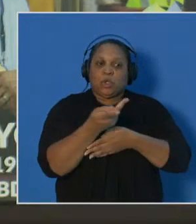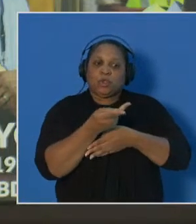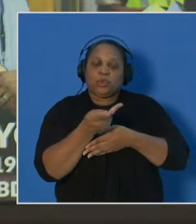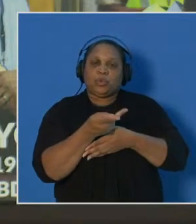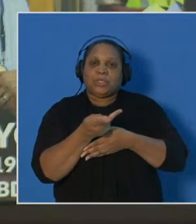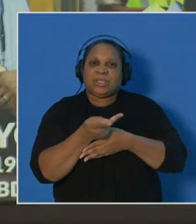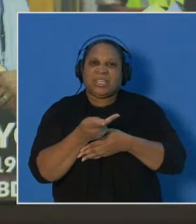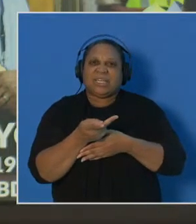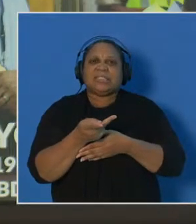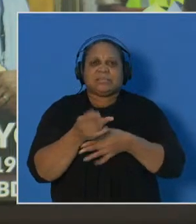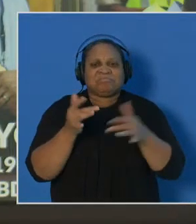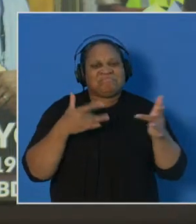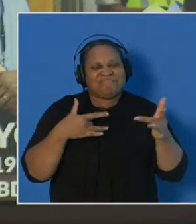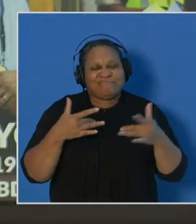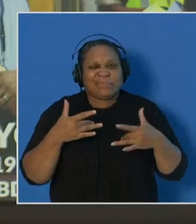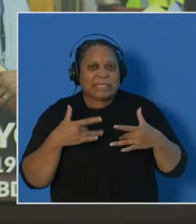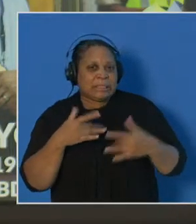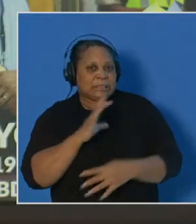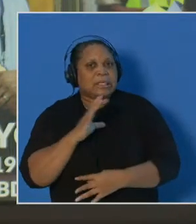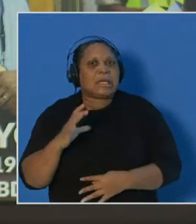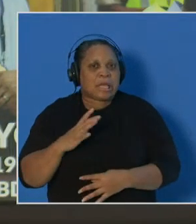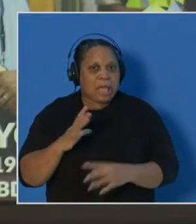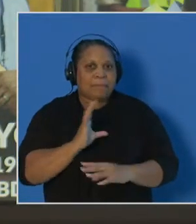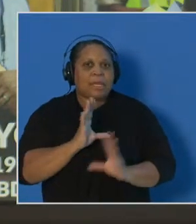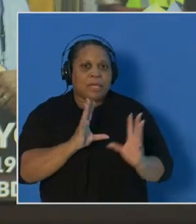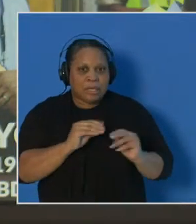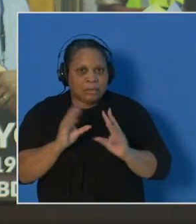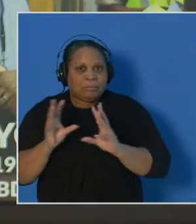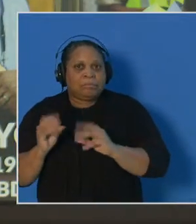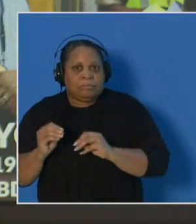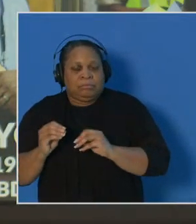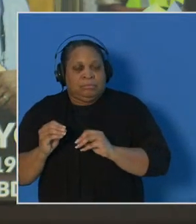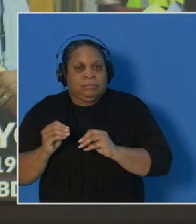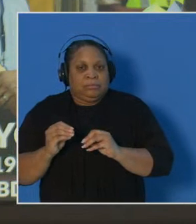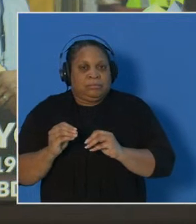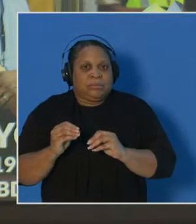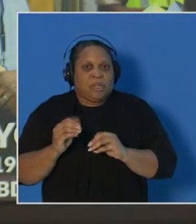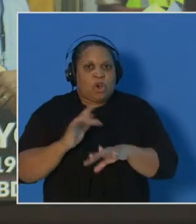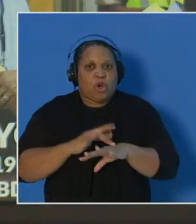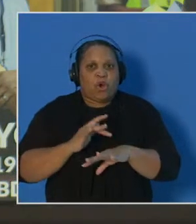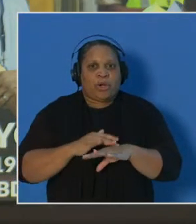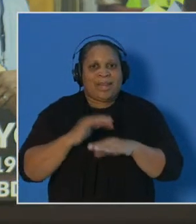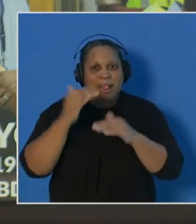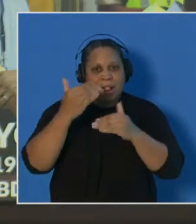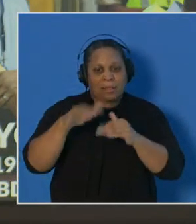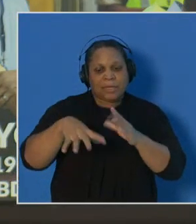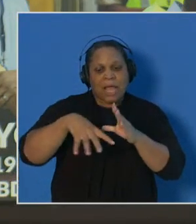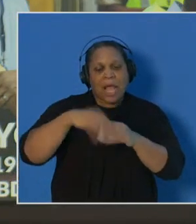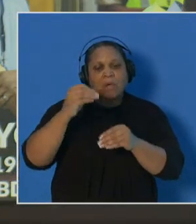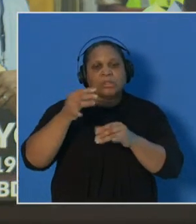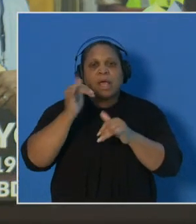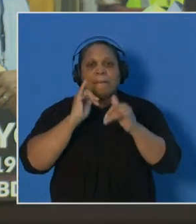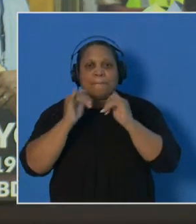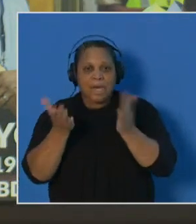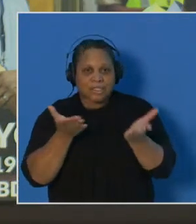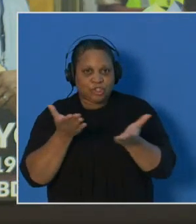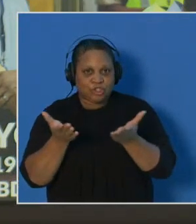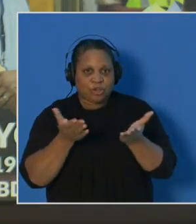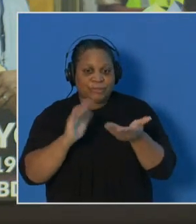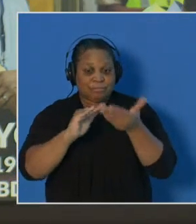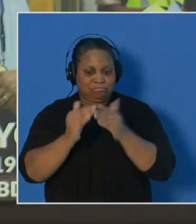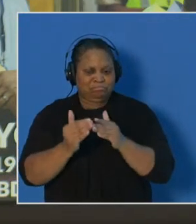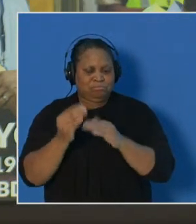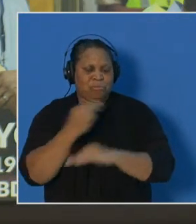of which are going to be considered by the Cabinet Committee, earlier, as I had mentioned, limited outdoor bar services for community and